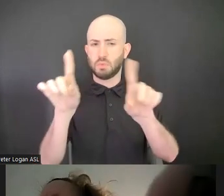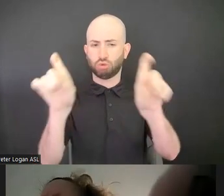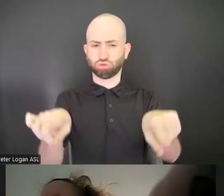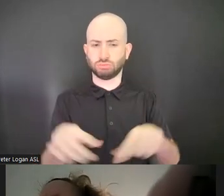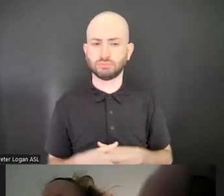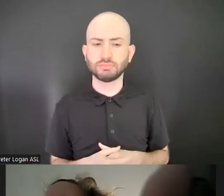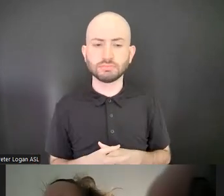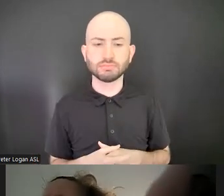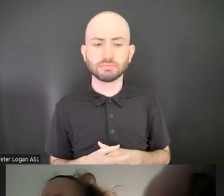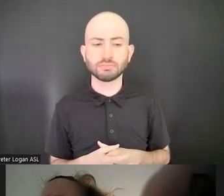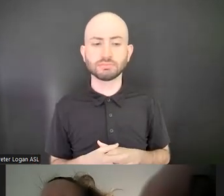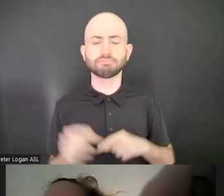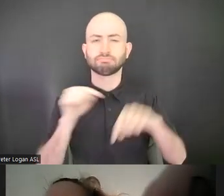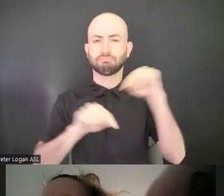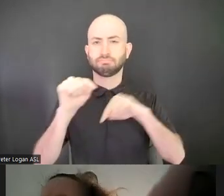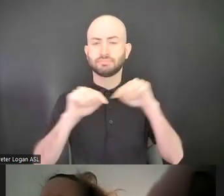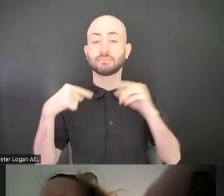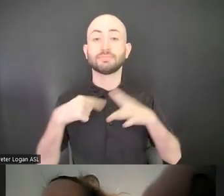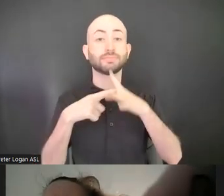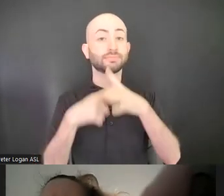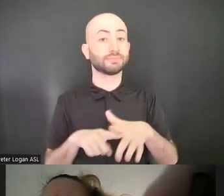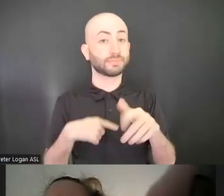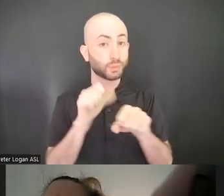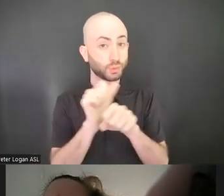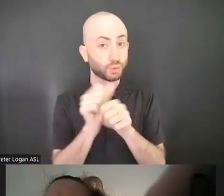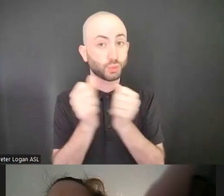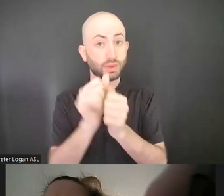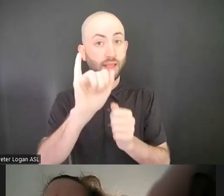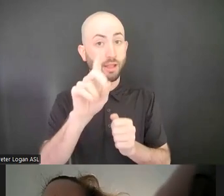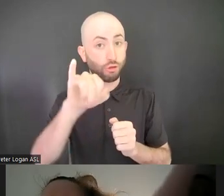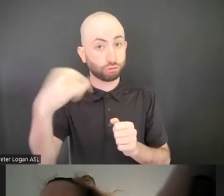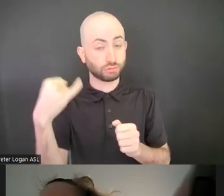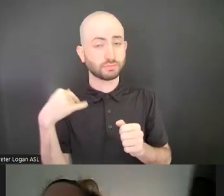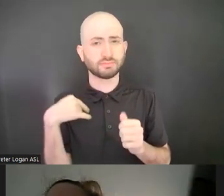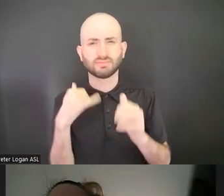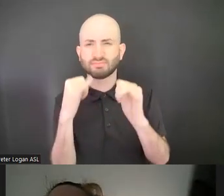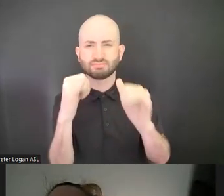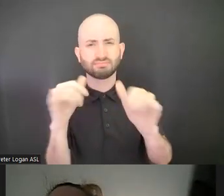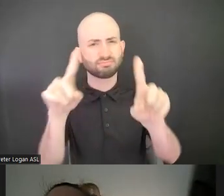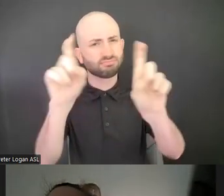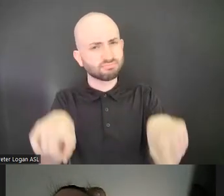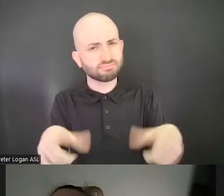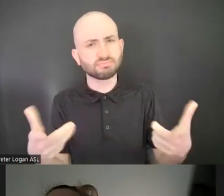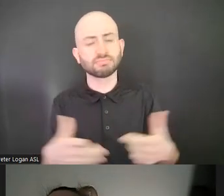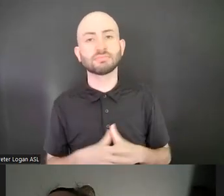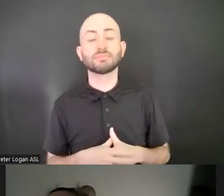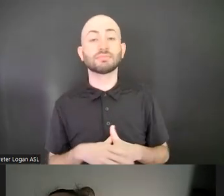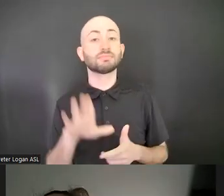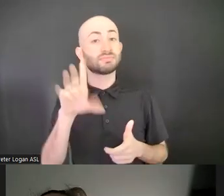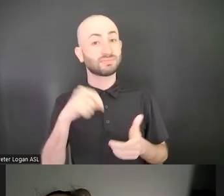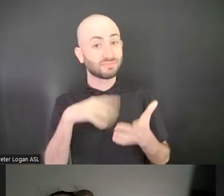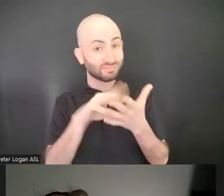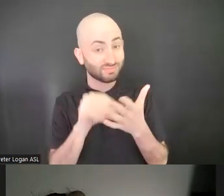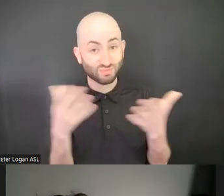as i started my work with idj i had the same question what i learned is that the risk of sexual